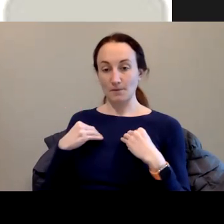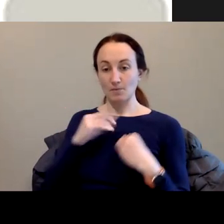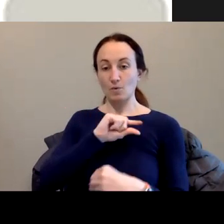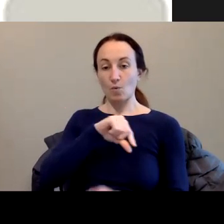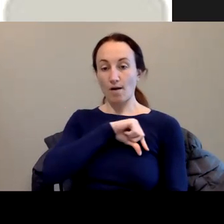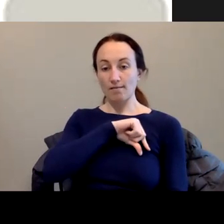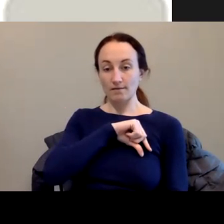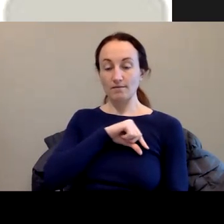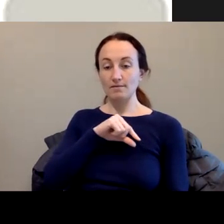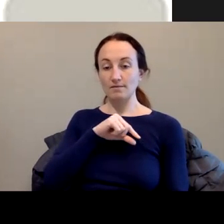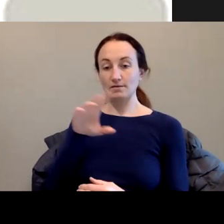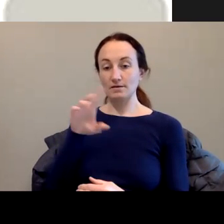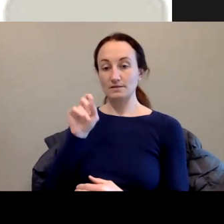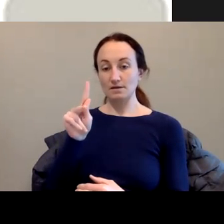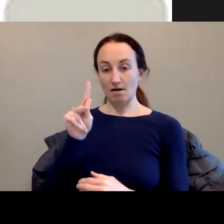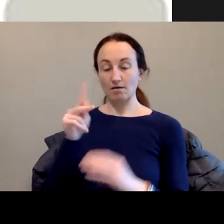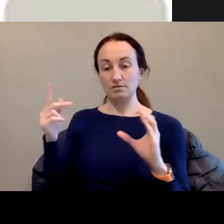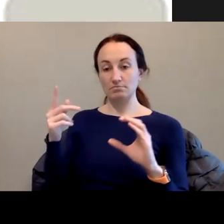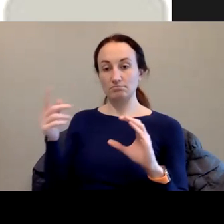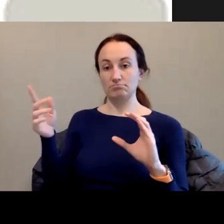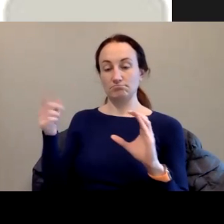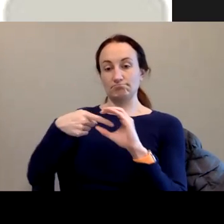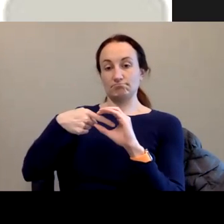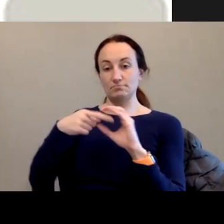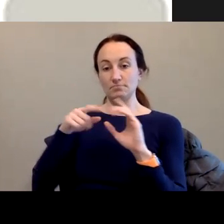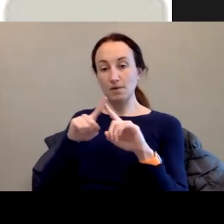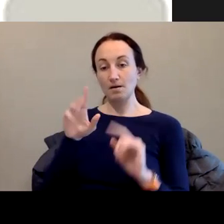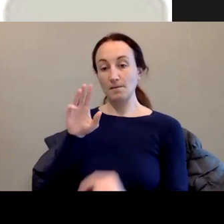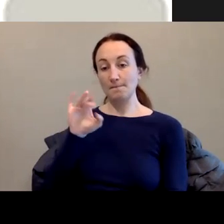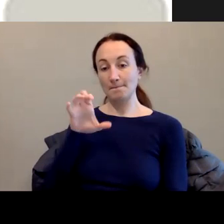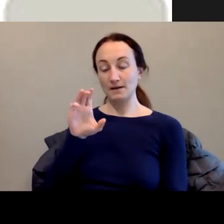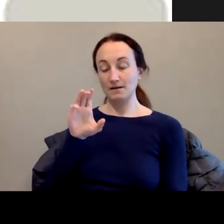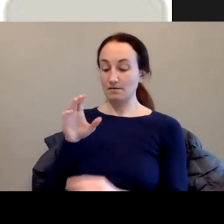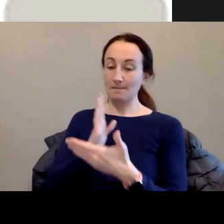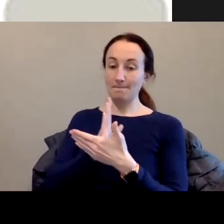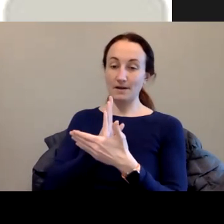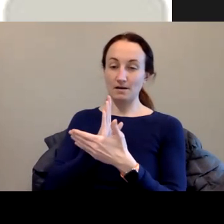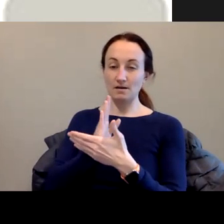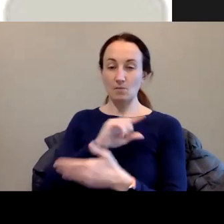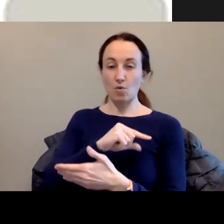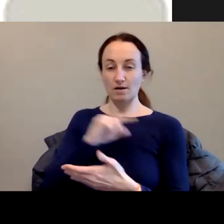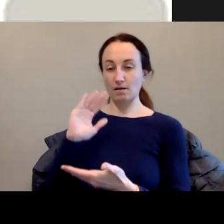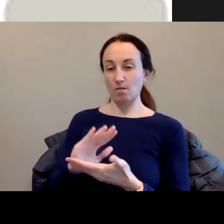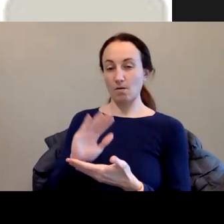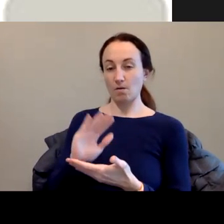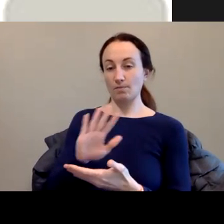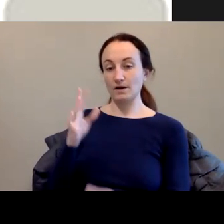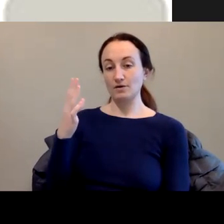quality docked closes, but the medium quality is still a little bit low, around